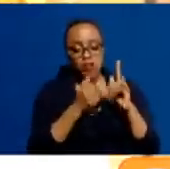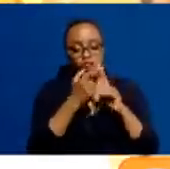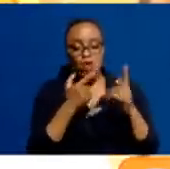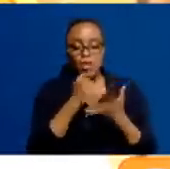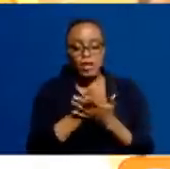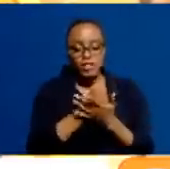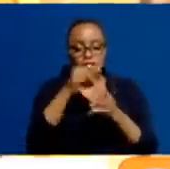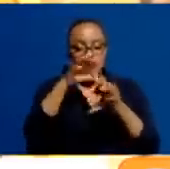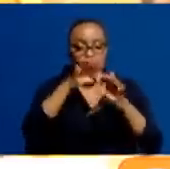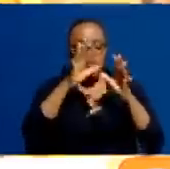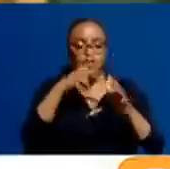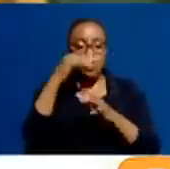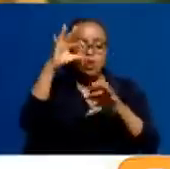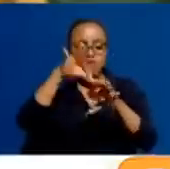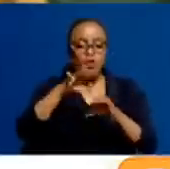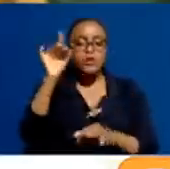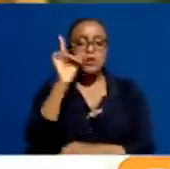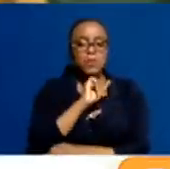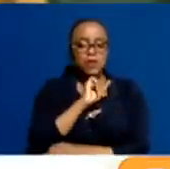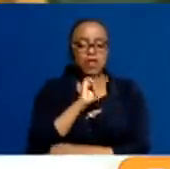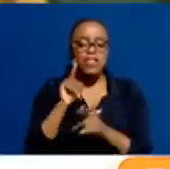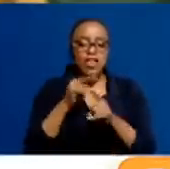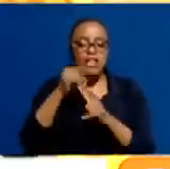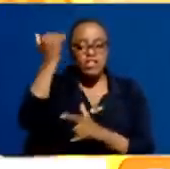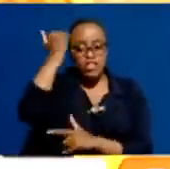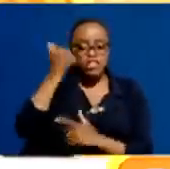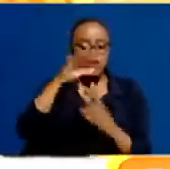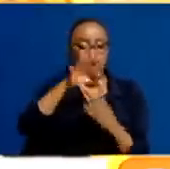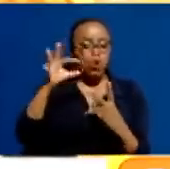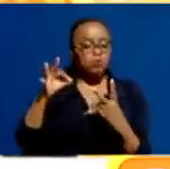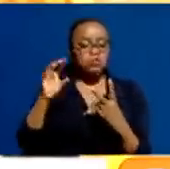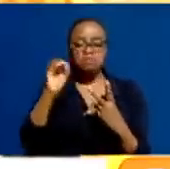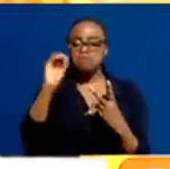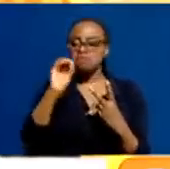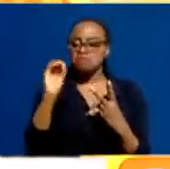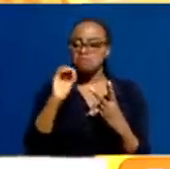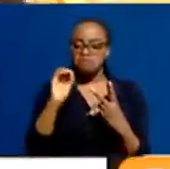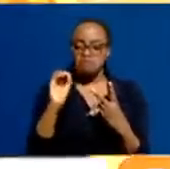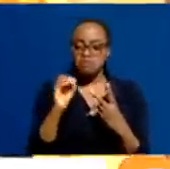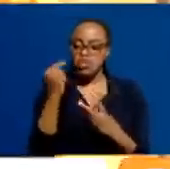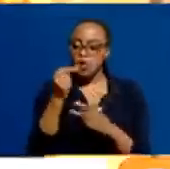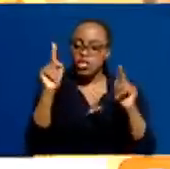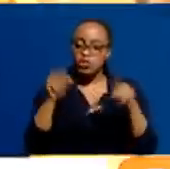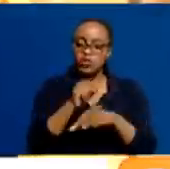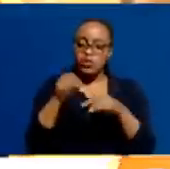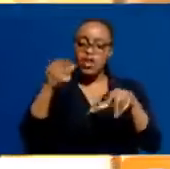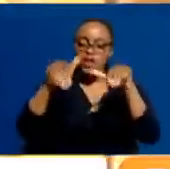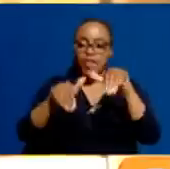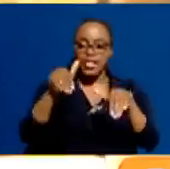registered voters that cast their votes, my lord, this court has no option but to nullify this